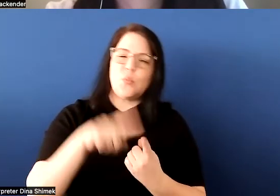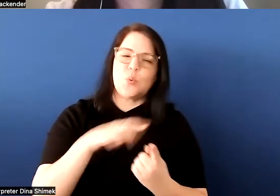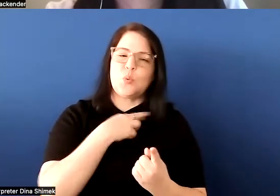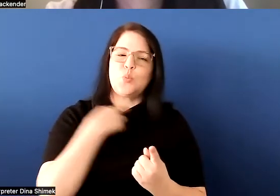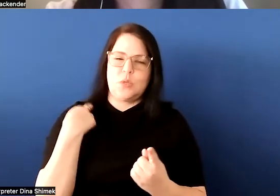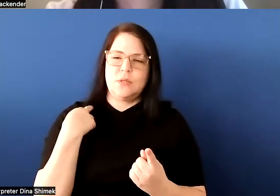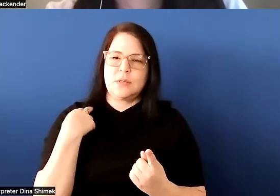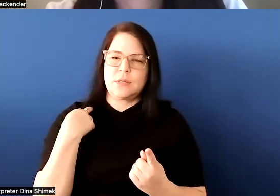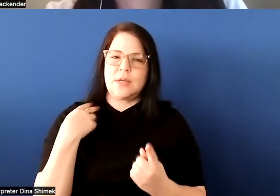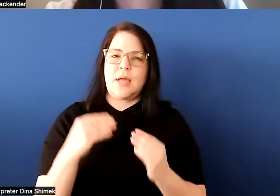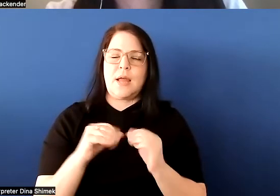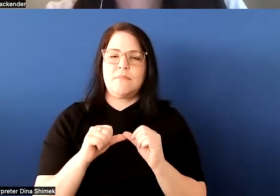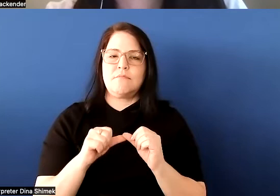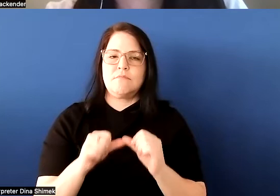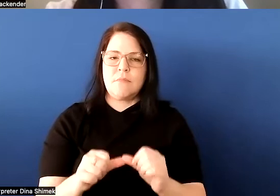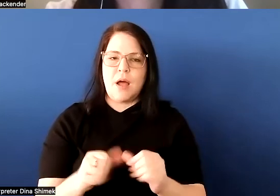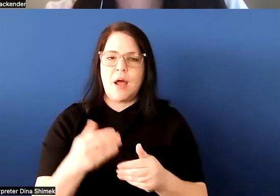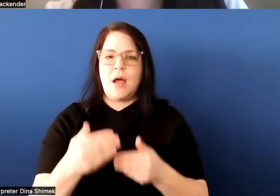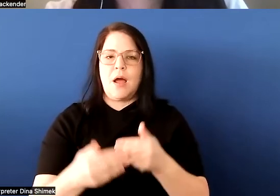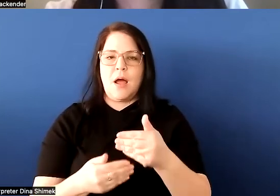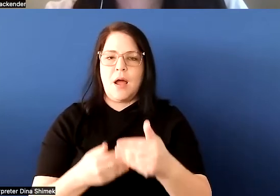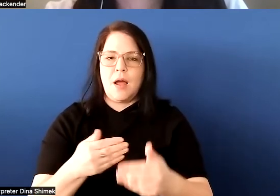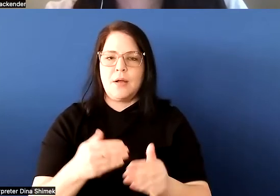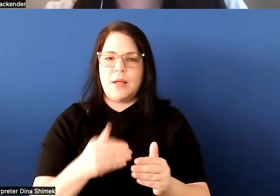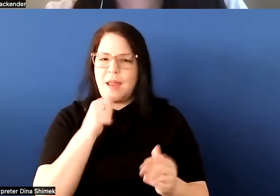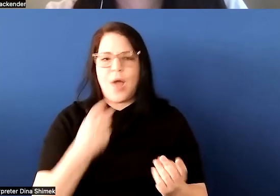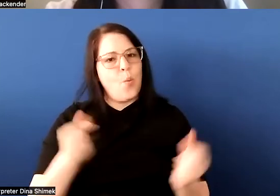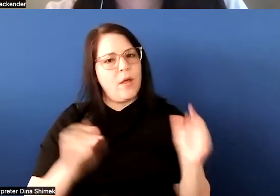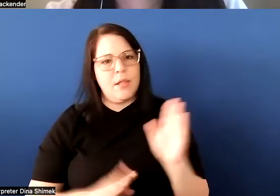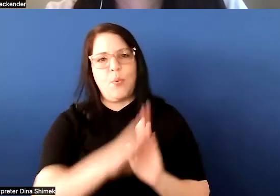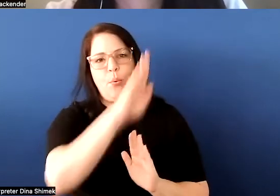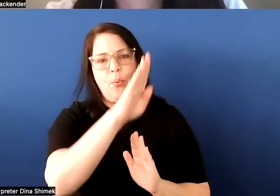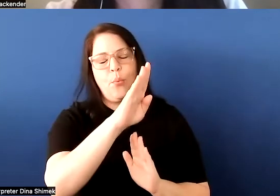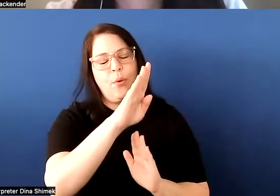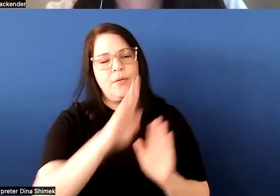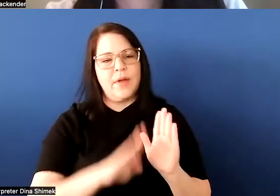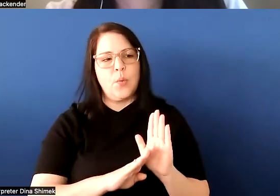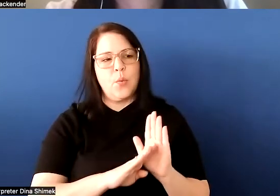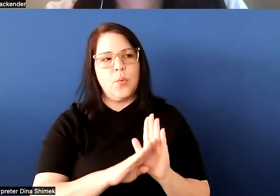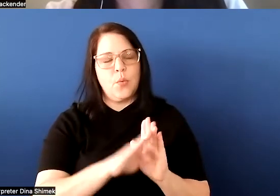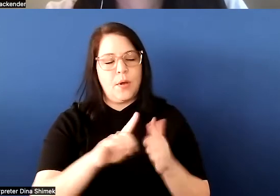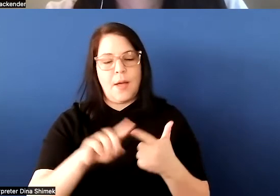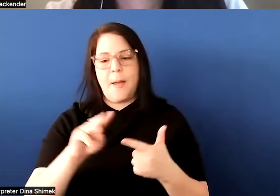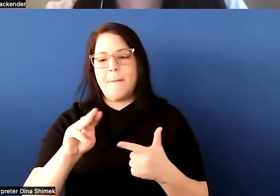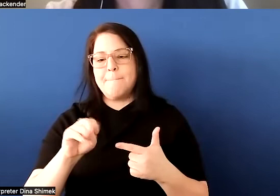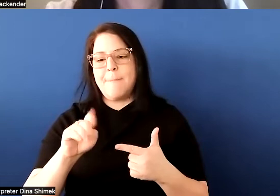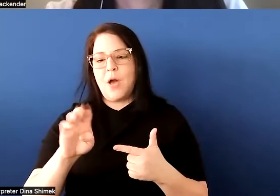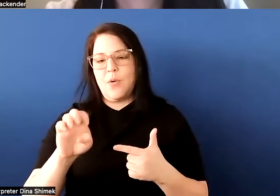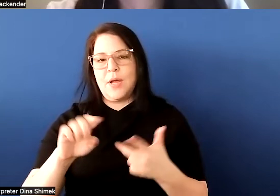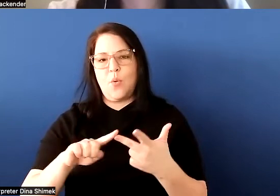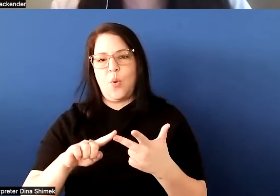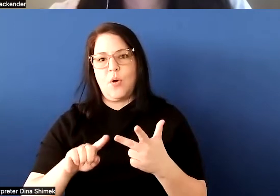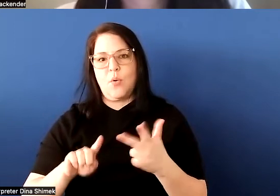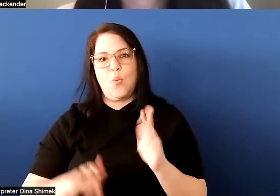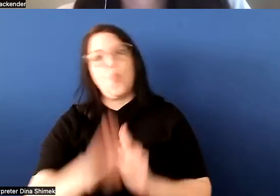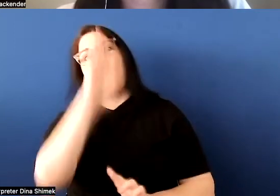over a longer period of time will probably not grow as quickly as a moderate or as a growth account.